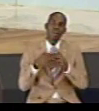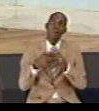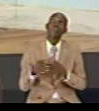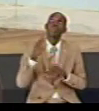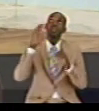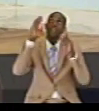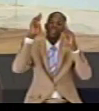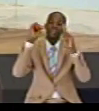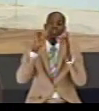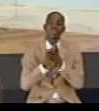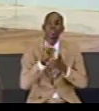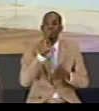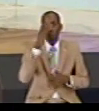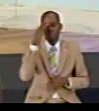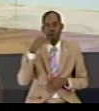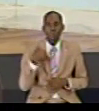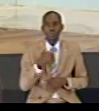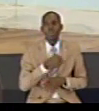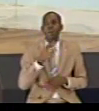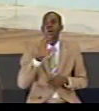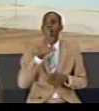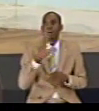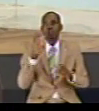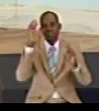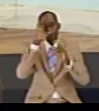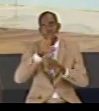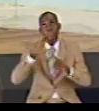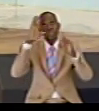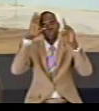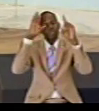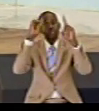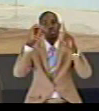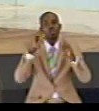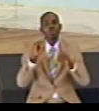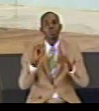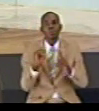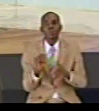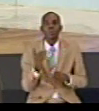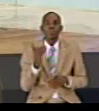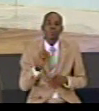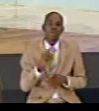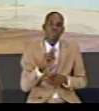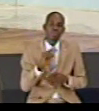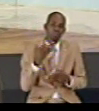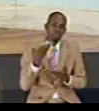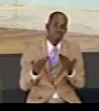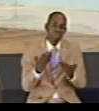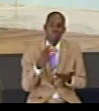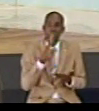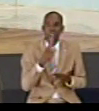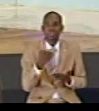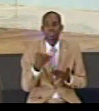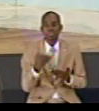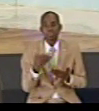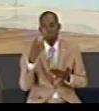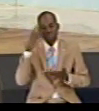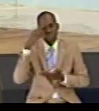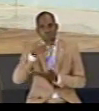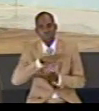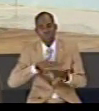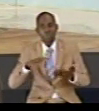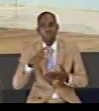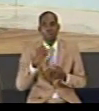him. That's why we're longing after him. When there's confusion or commotion, when there's sorrow or